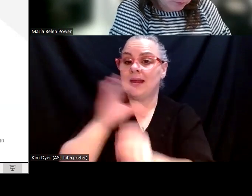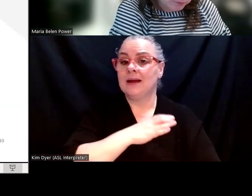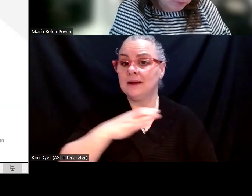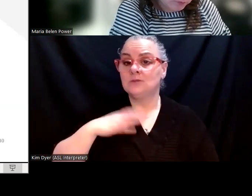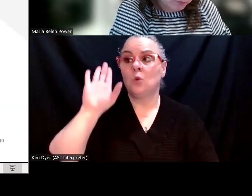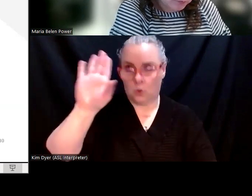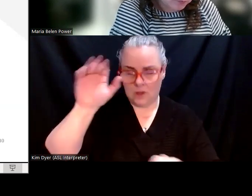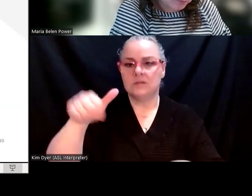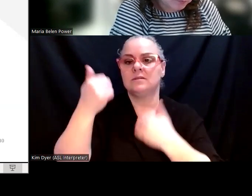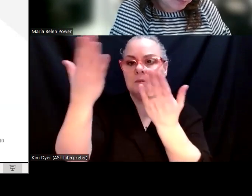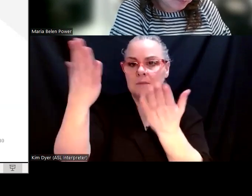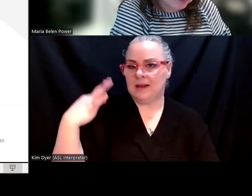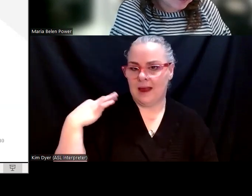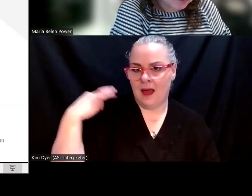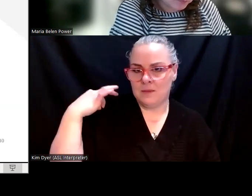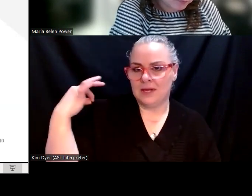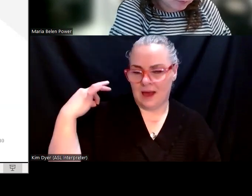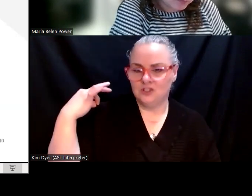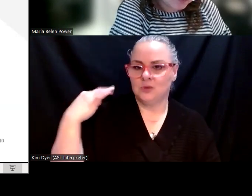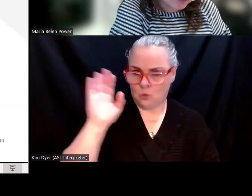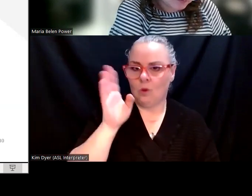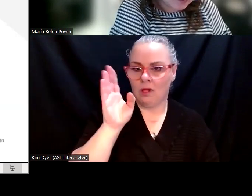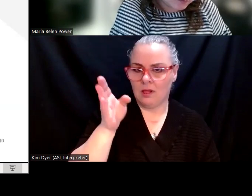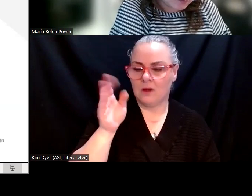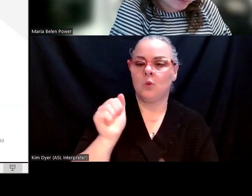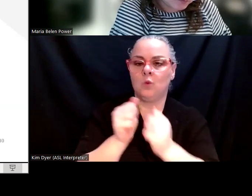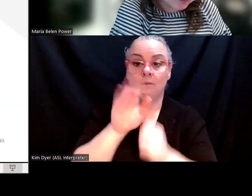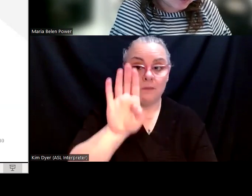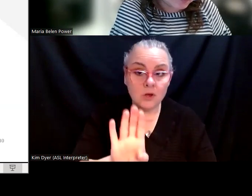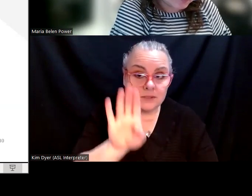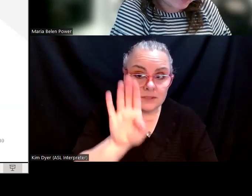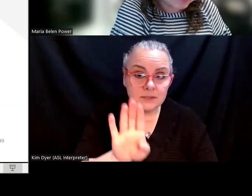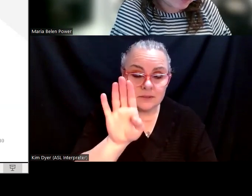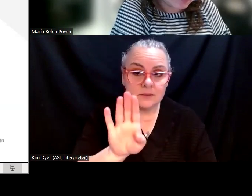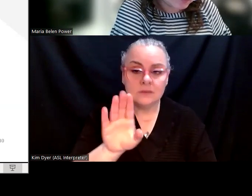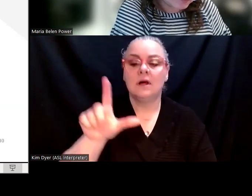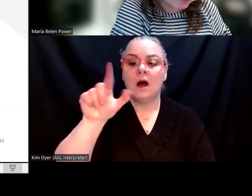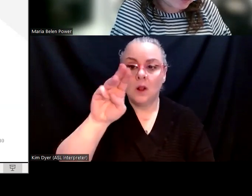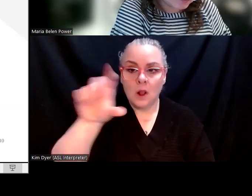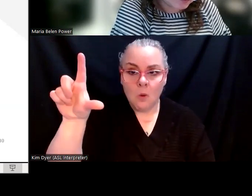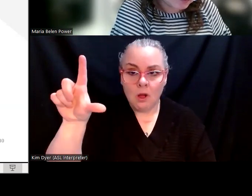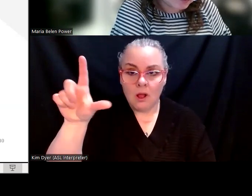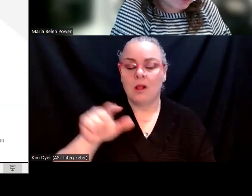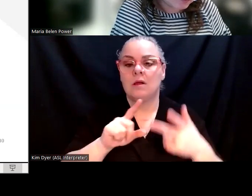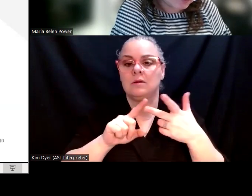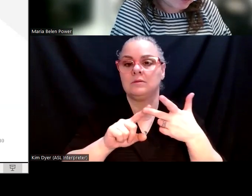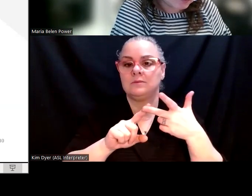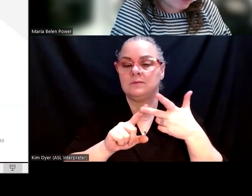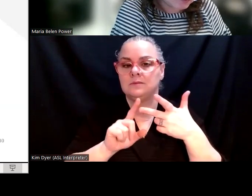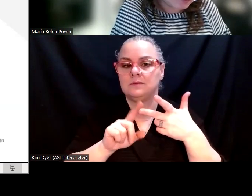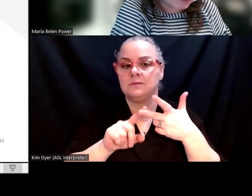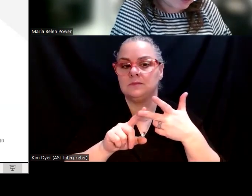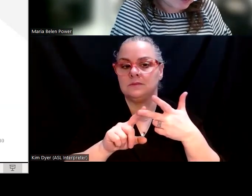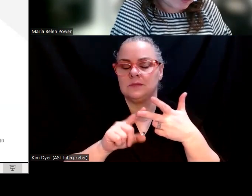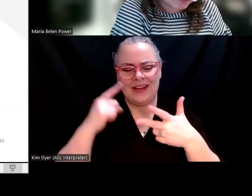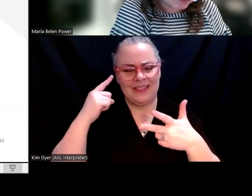submit an application with Boston, Lowell, and